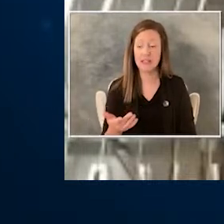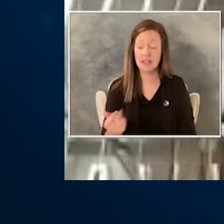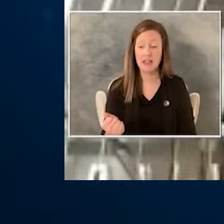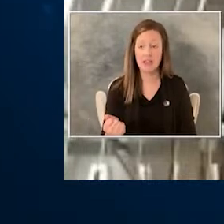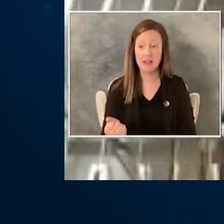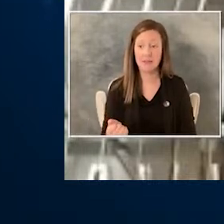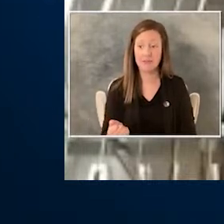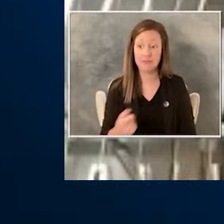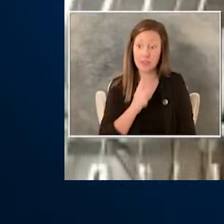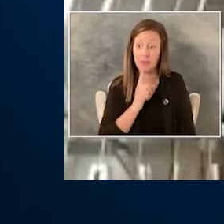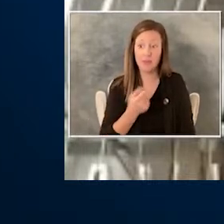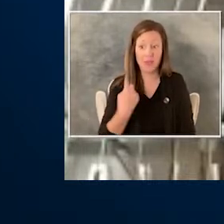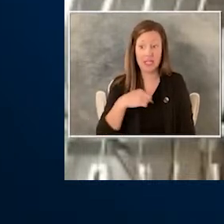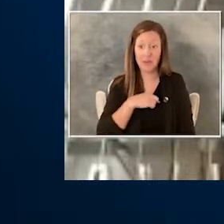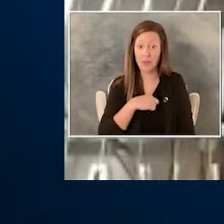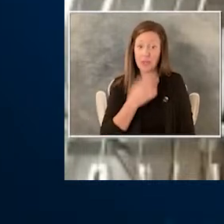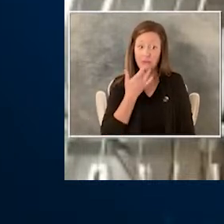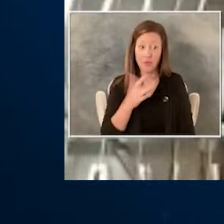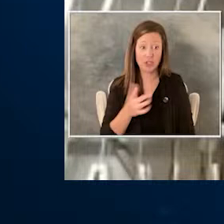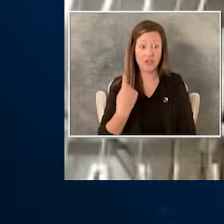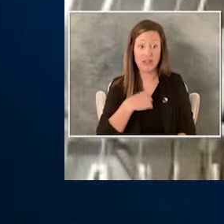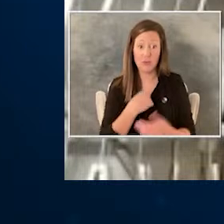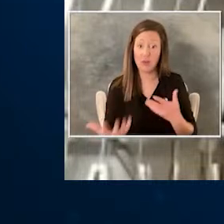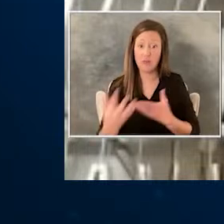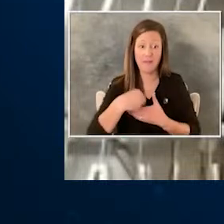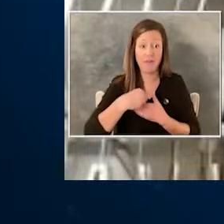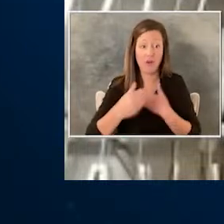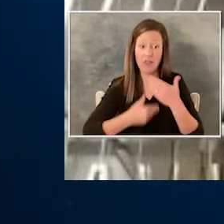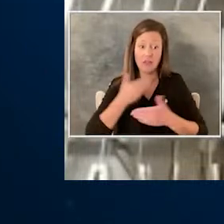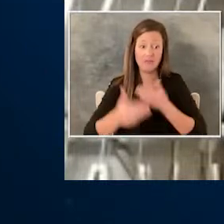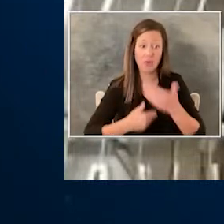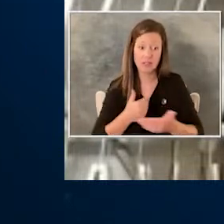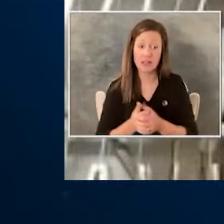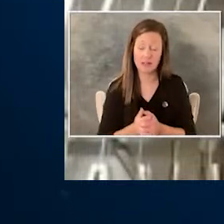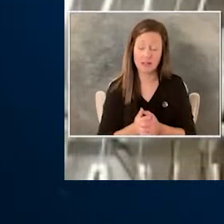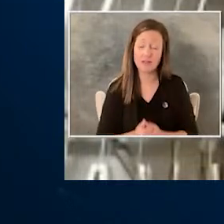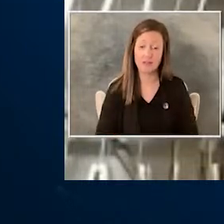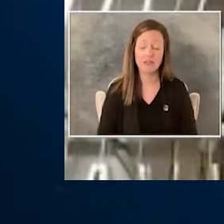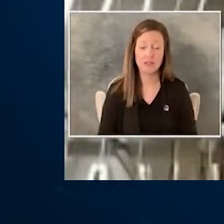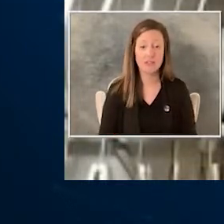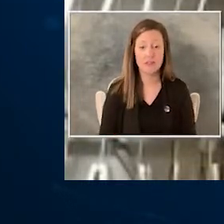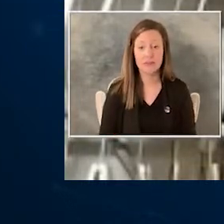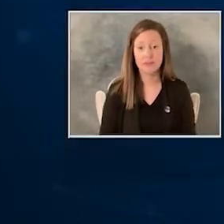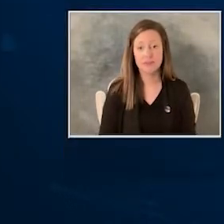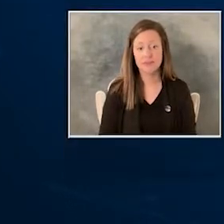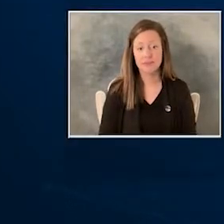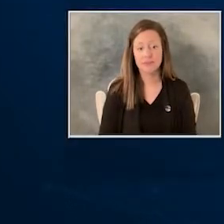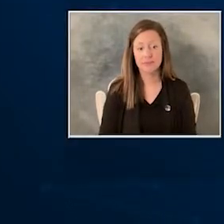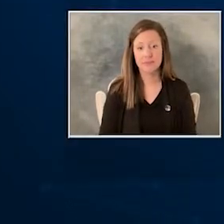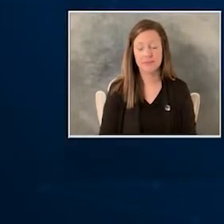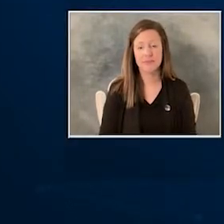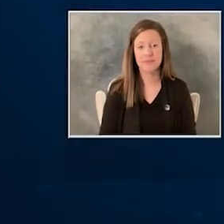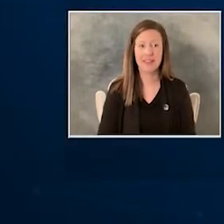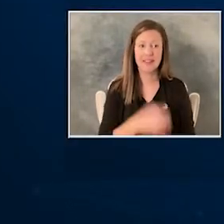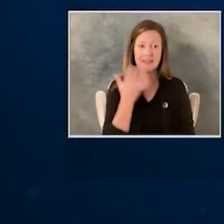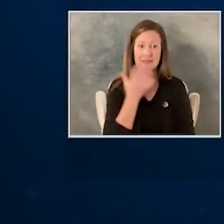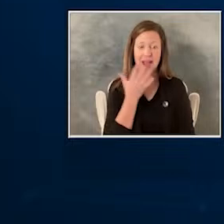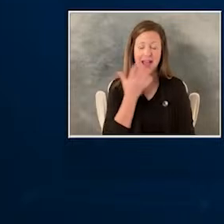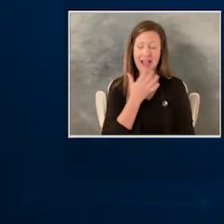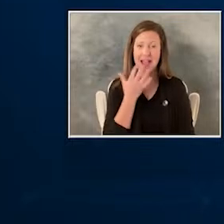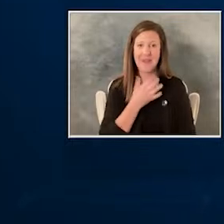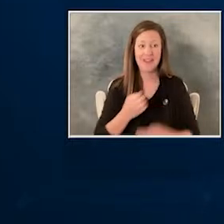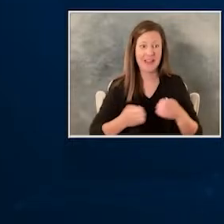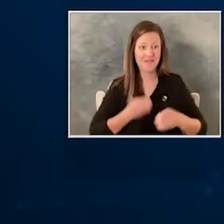we got in on this. We were real fortunate that we got in on this so early. Talk about ups and downs, the range